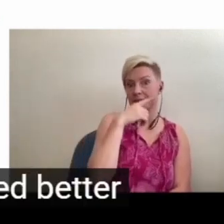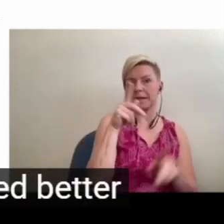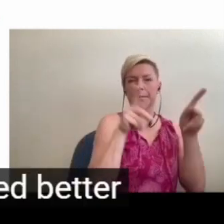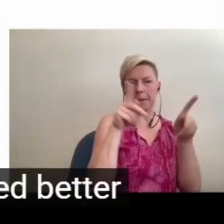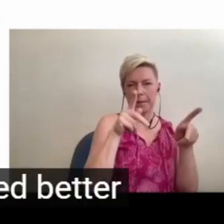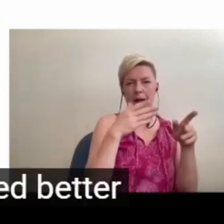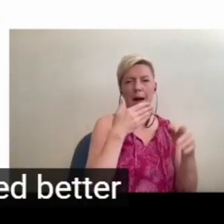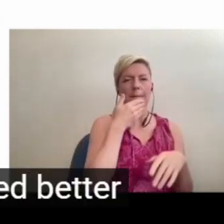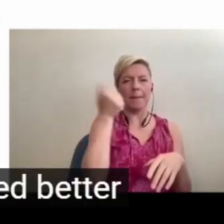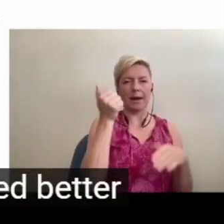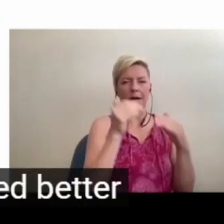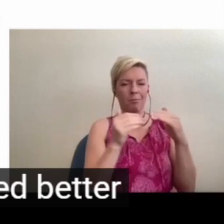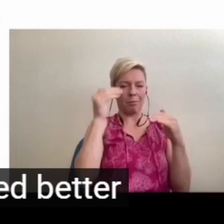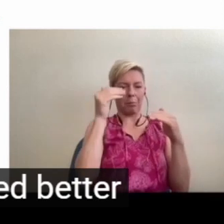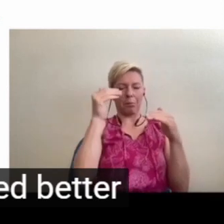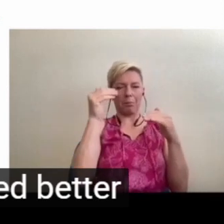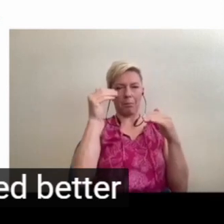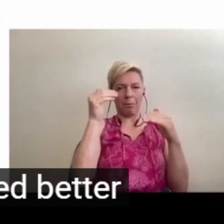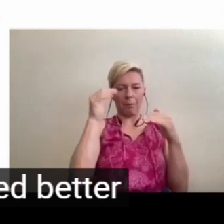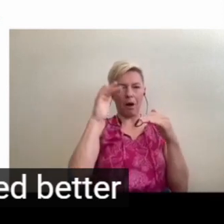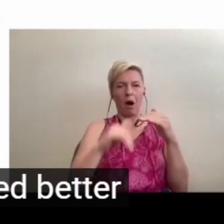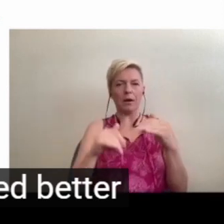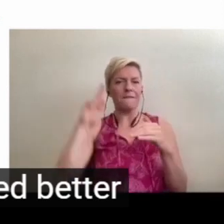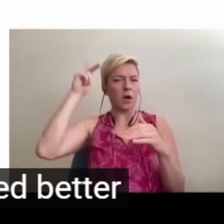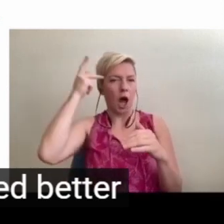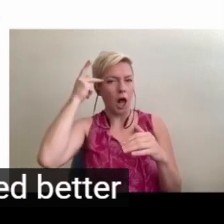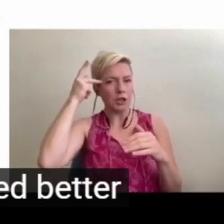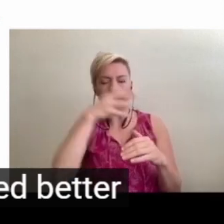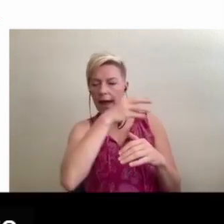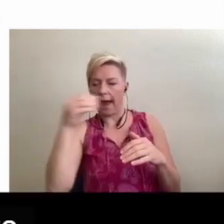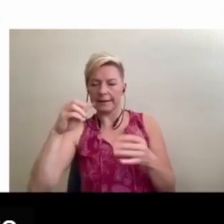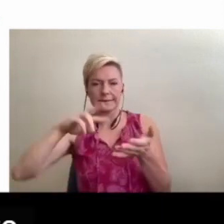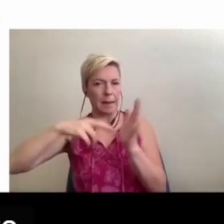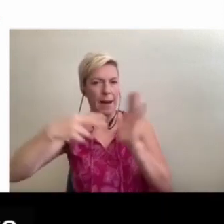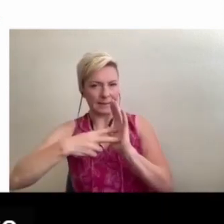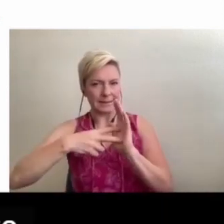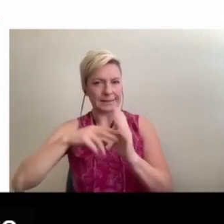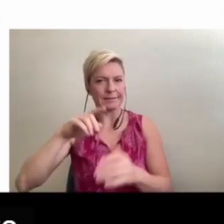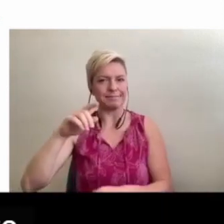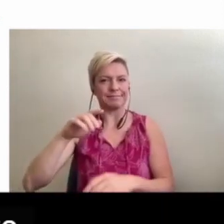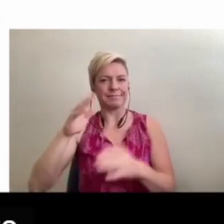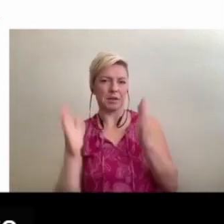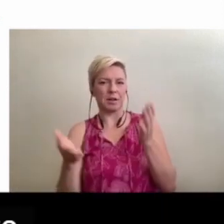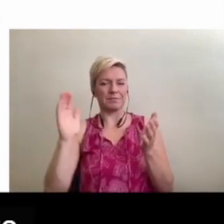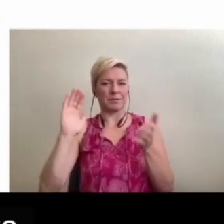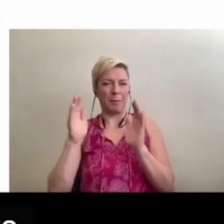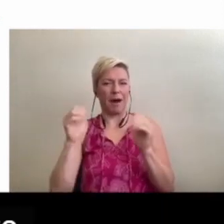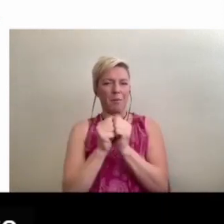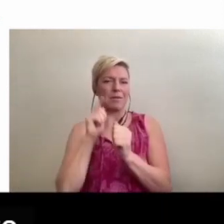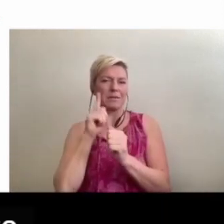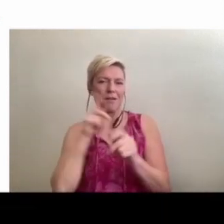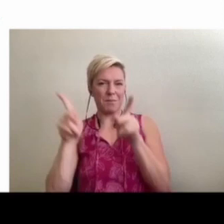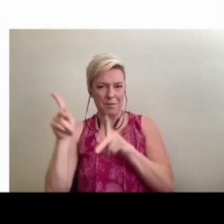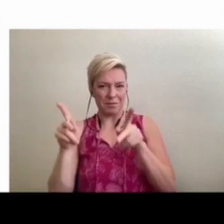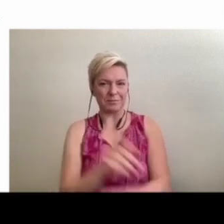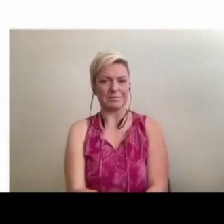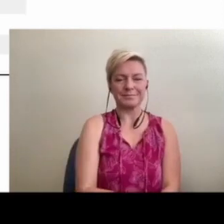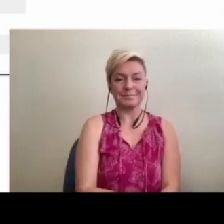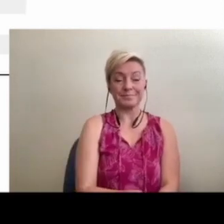In contrast, hearing participants scored better on the phonology and vocabulary tests.